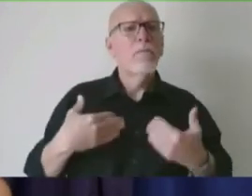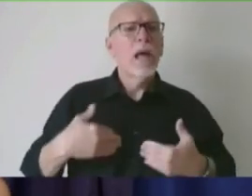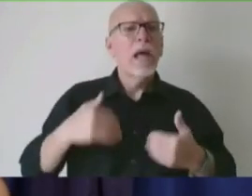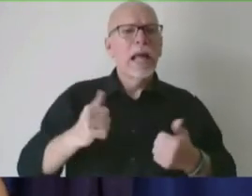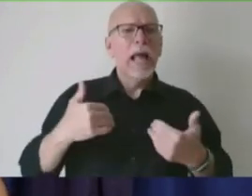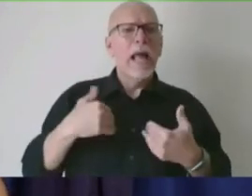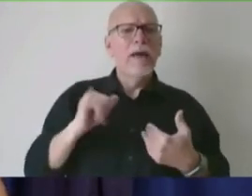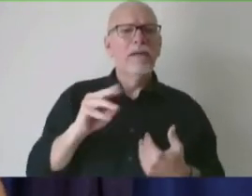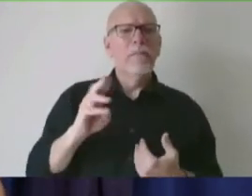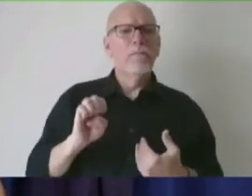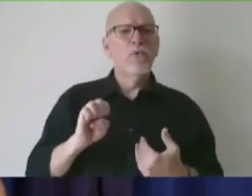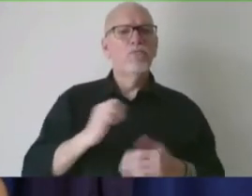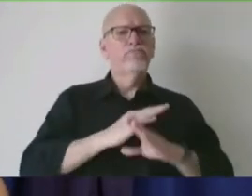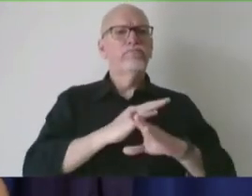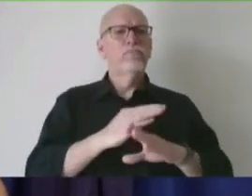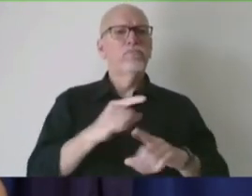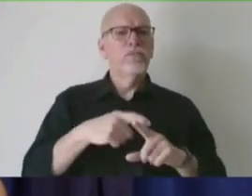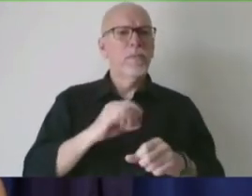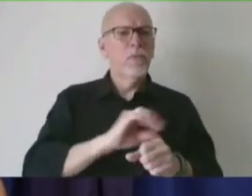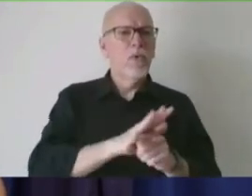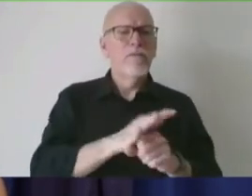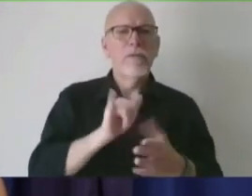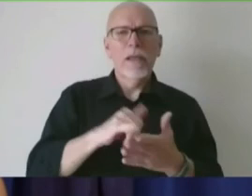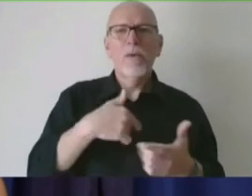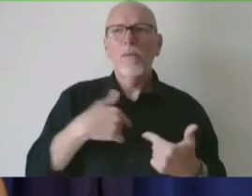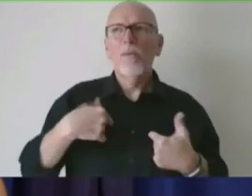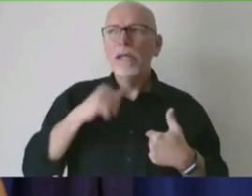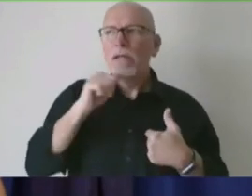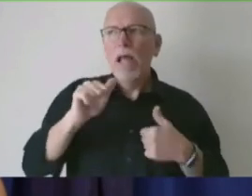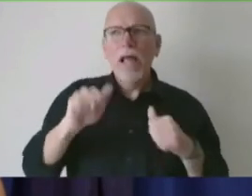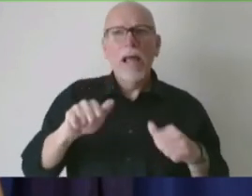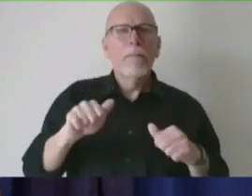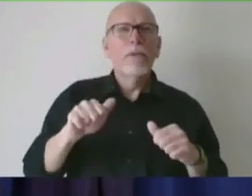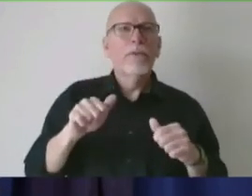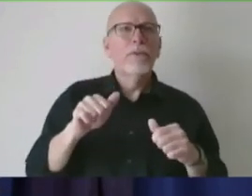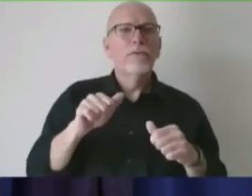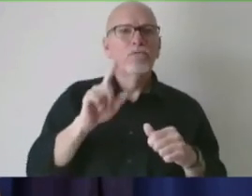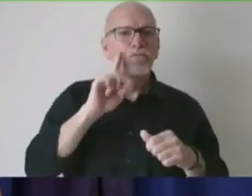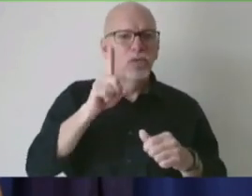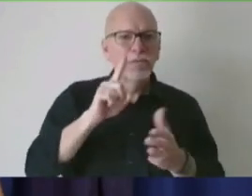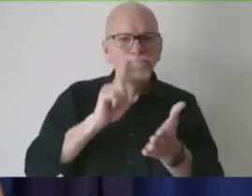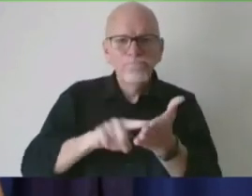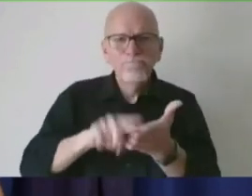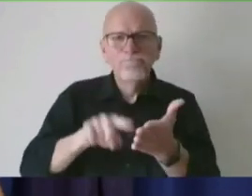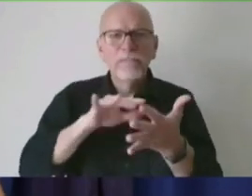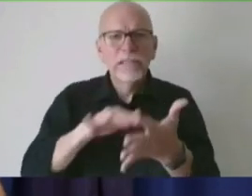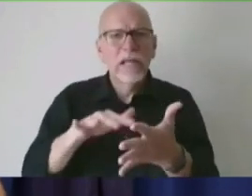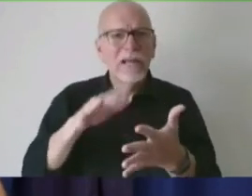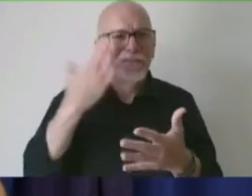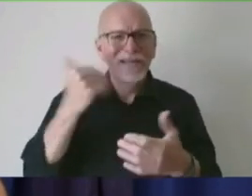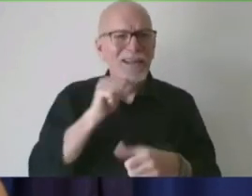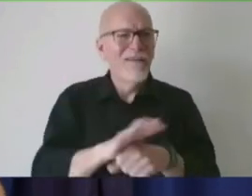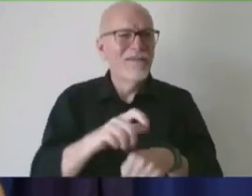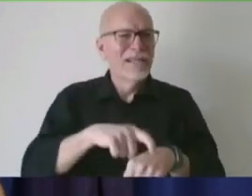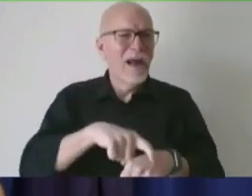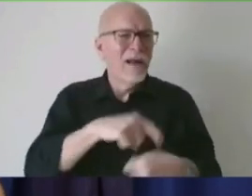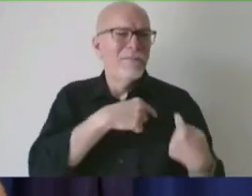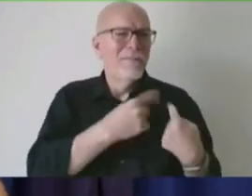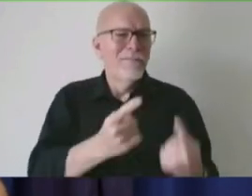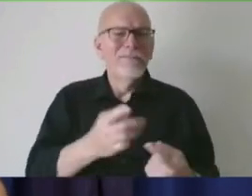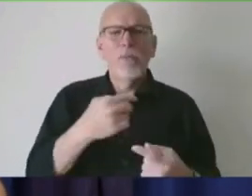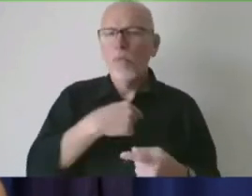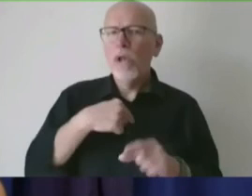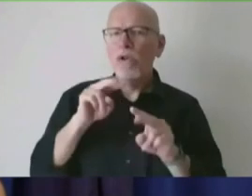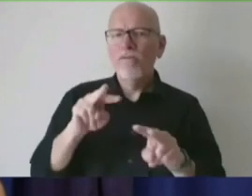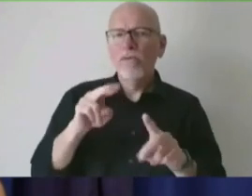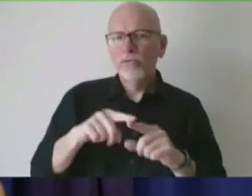responses to the COVID vaccine that we're unable to actually study and trend over time. So looking forward to continuing to monitor